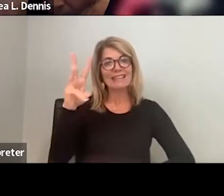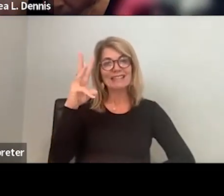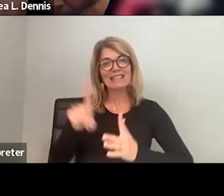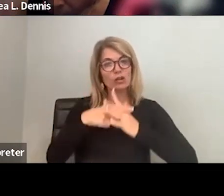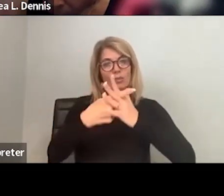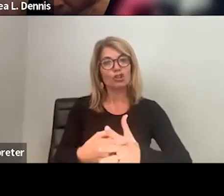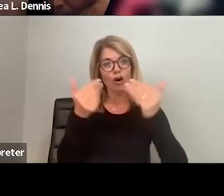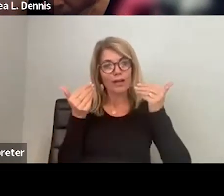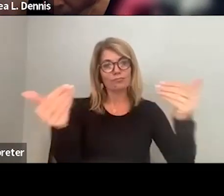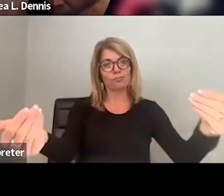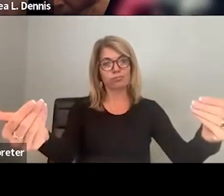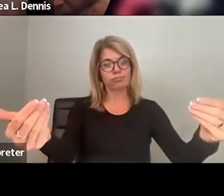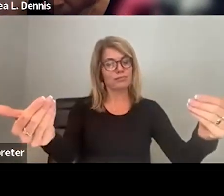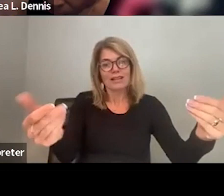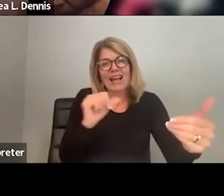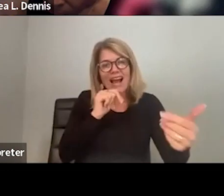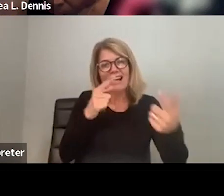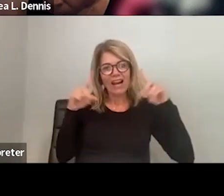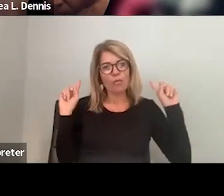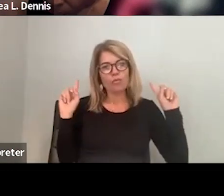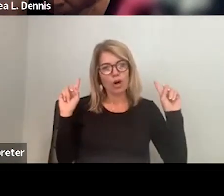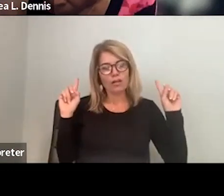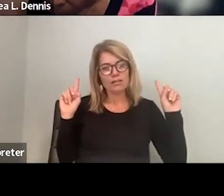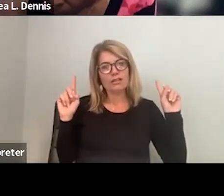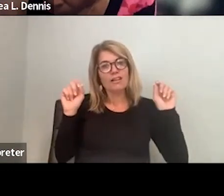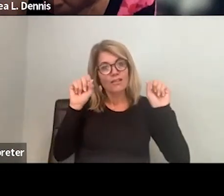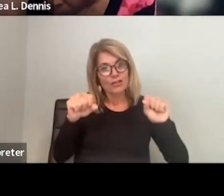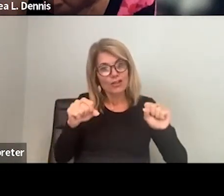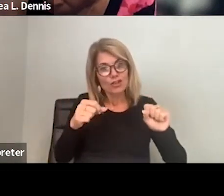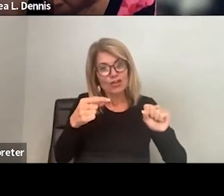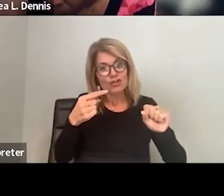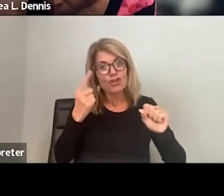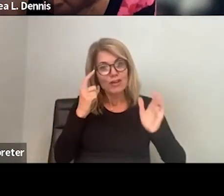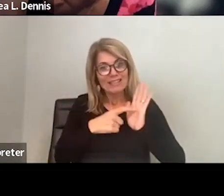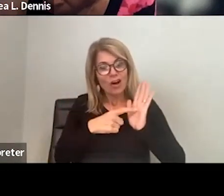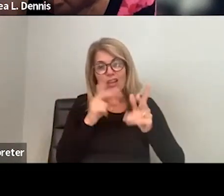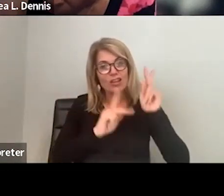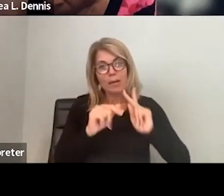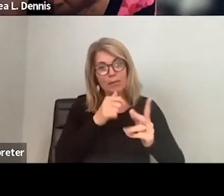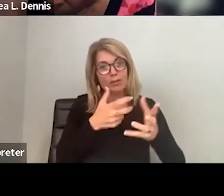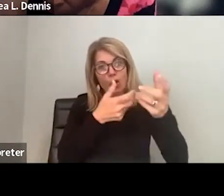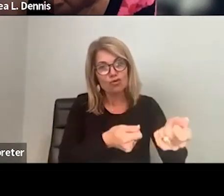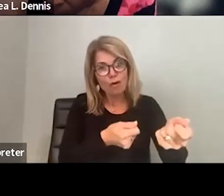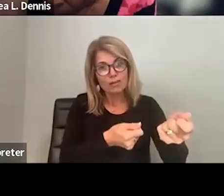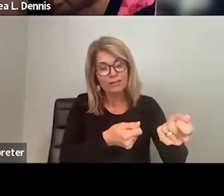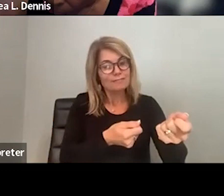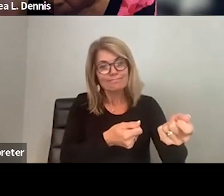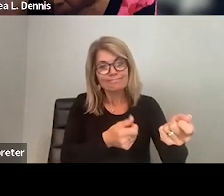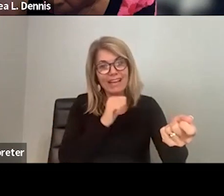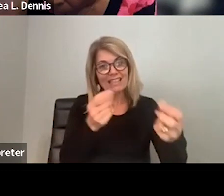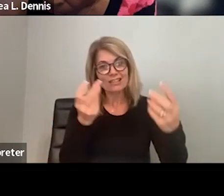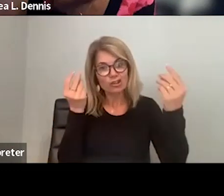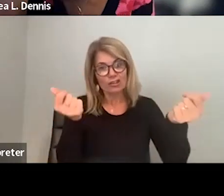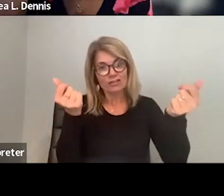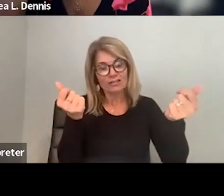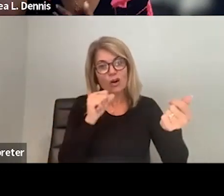going to be on board. As you can tell, those who don't trust won't trust on July 16th any more than they trusted beforehand, or even